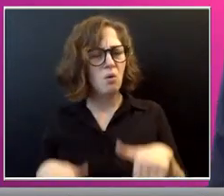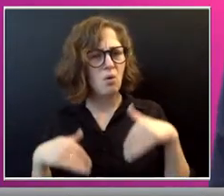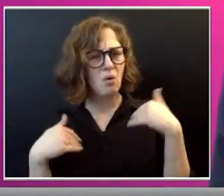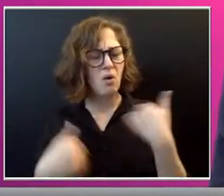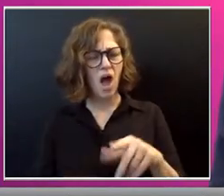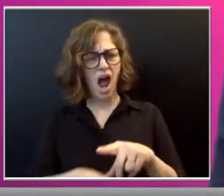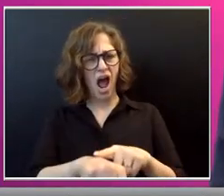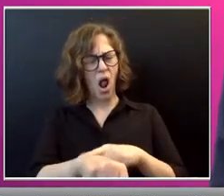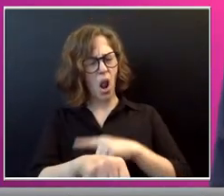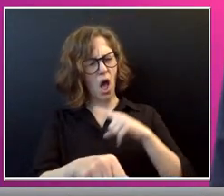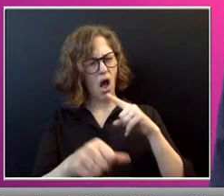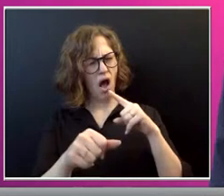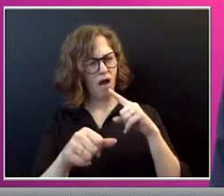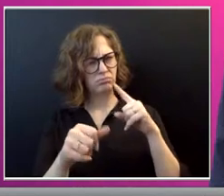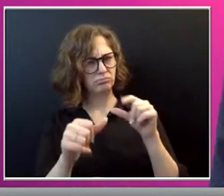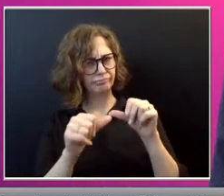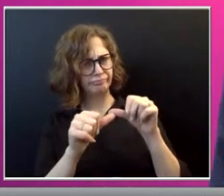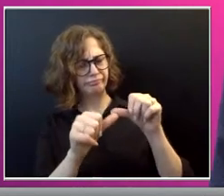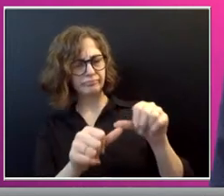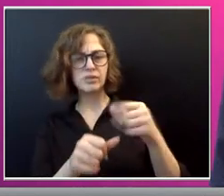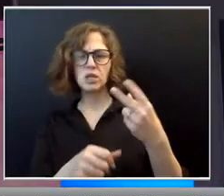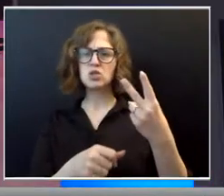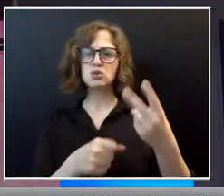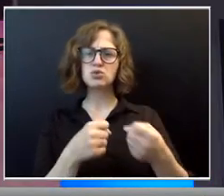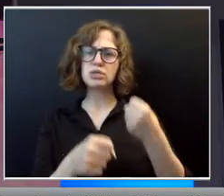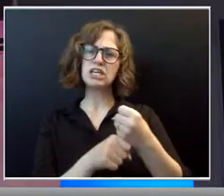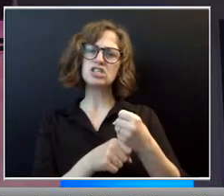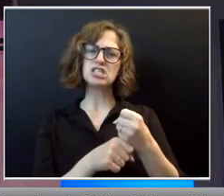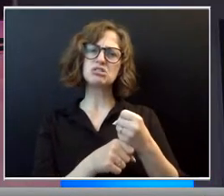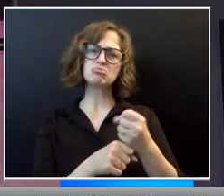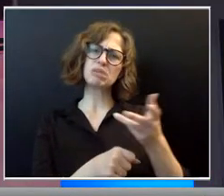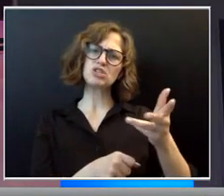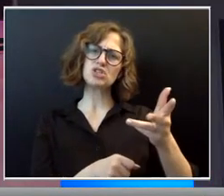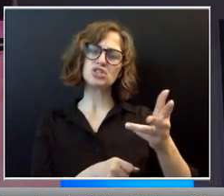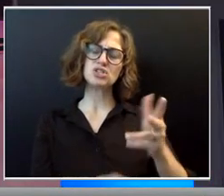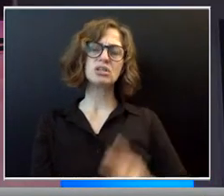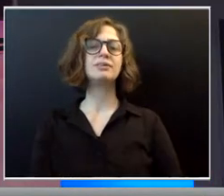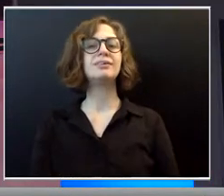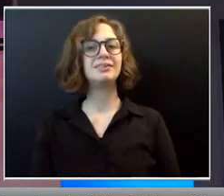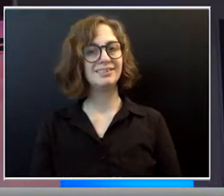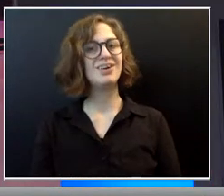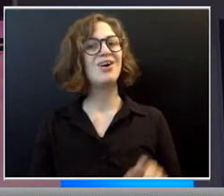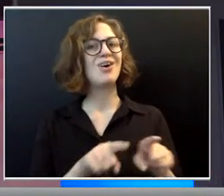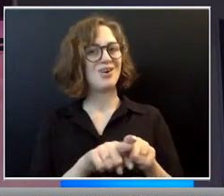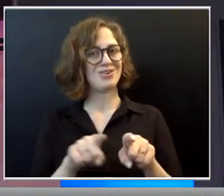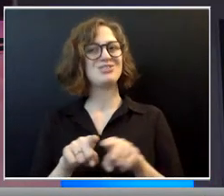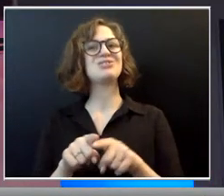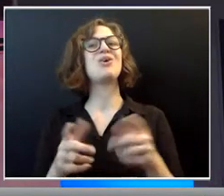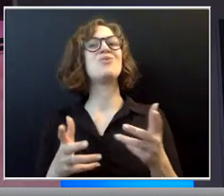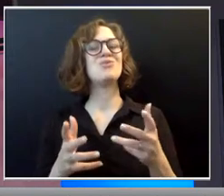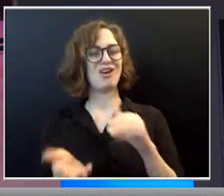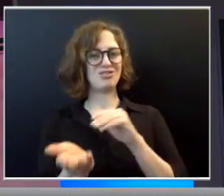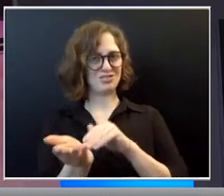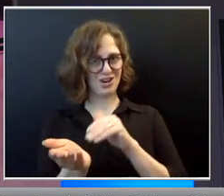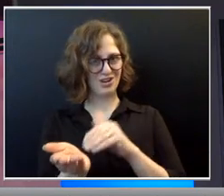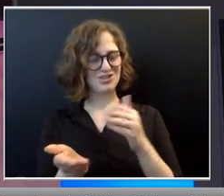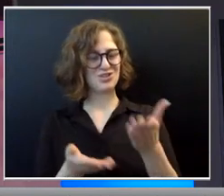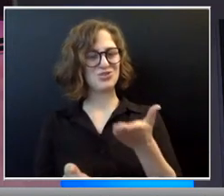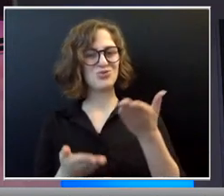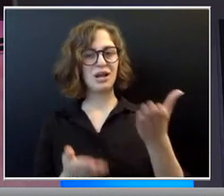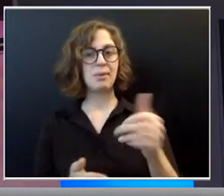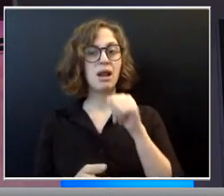2 years. Okay. Something like that. And that's what also what doctors recommend is not a real quick weight loss, rather do